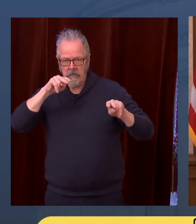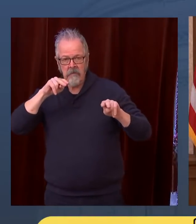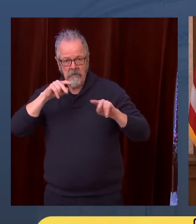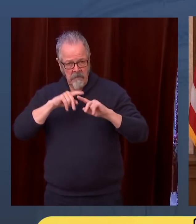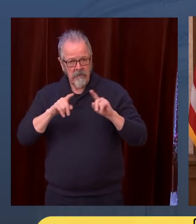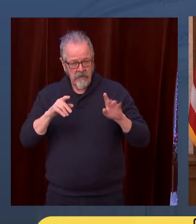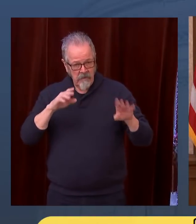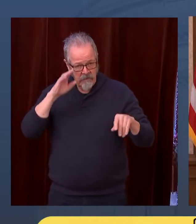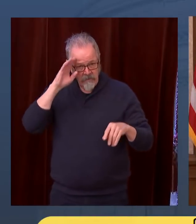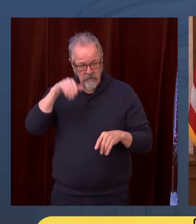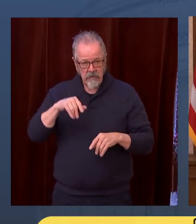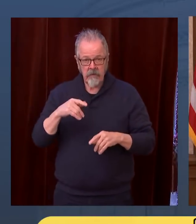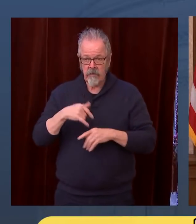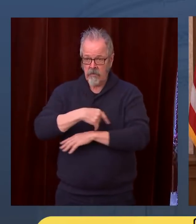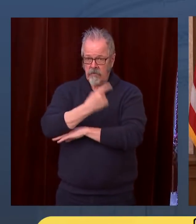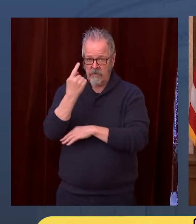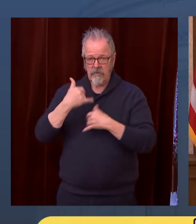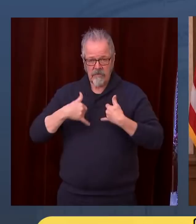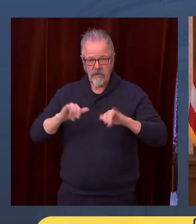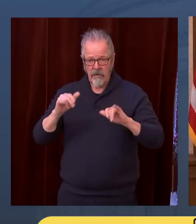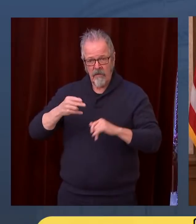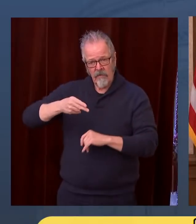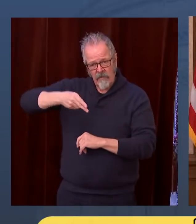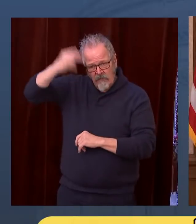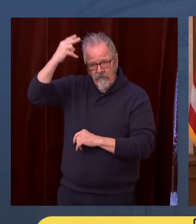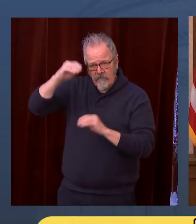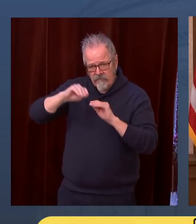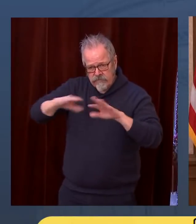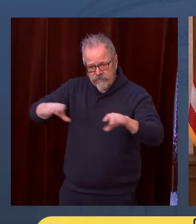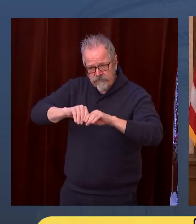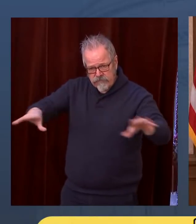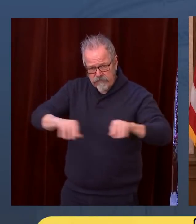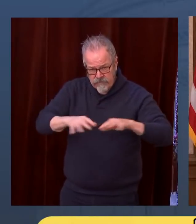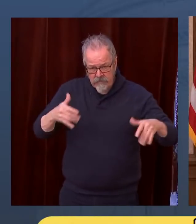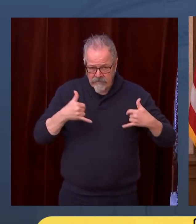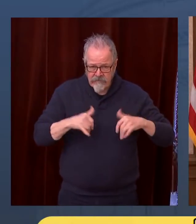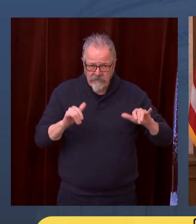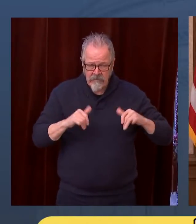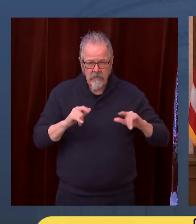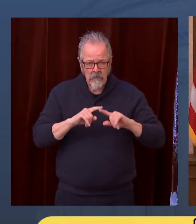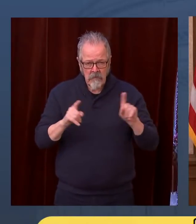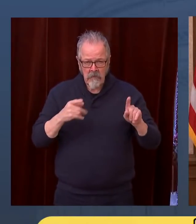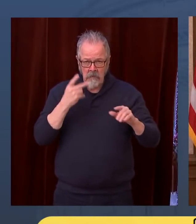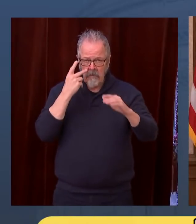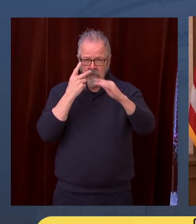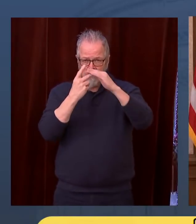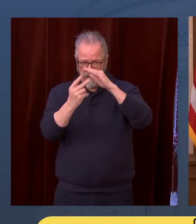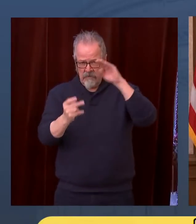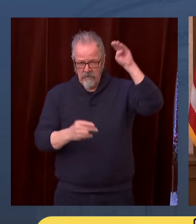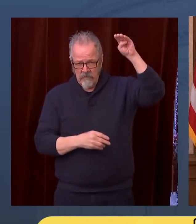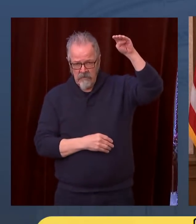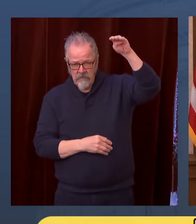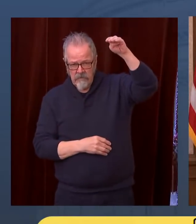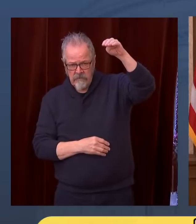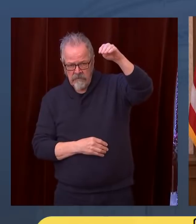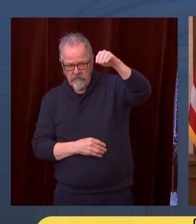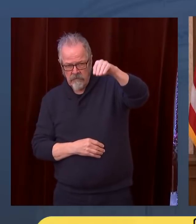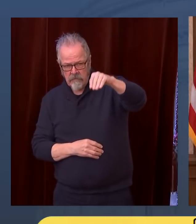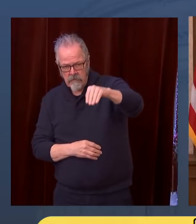news for us to have a relief in sight that I am pleased to be able to announce today.